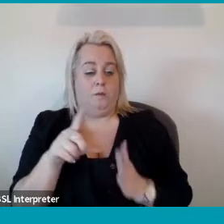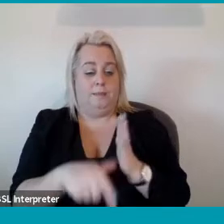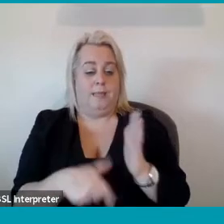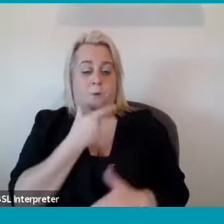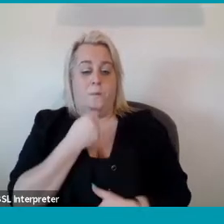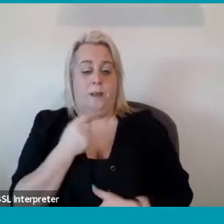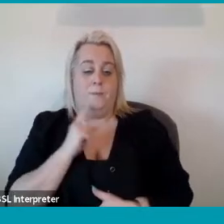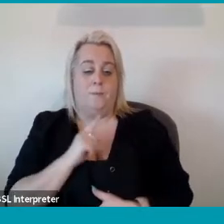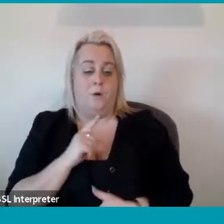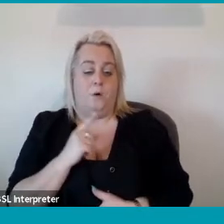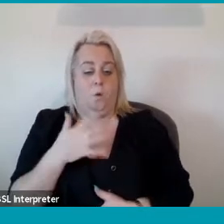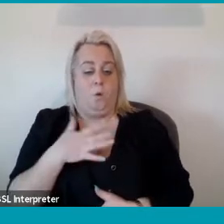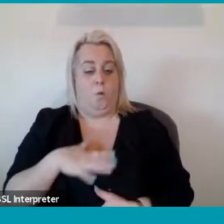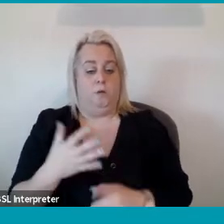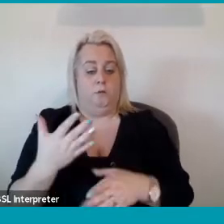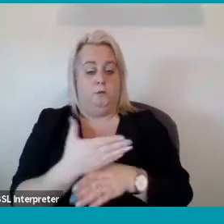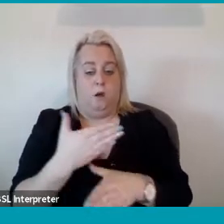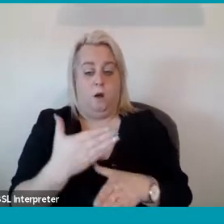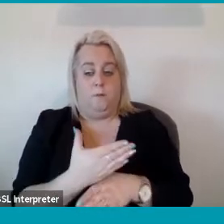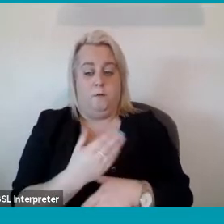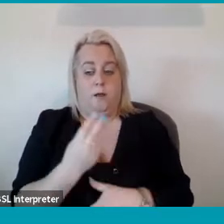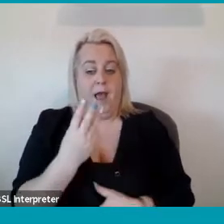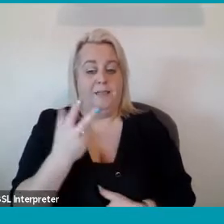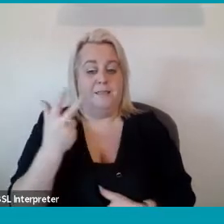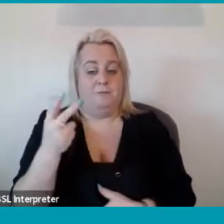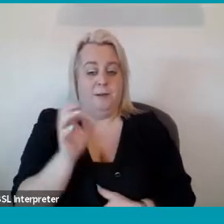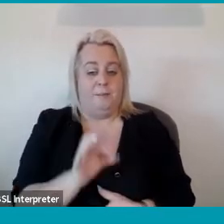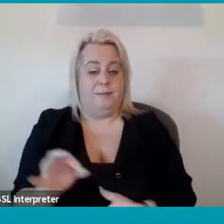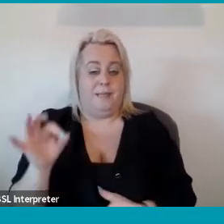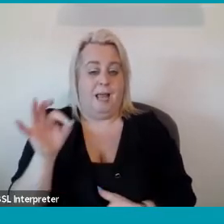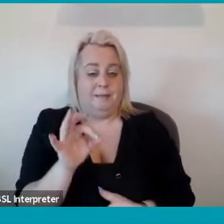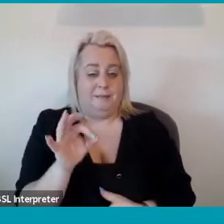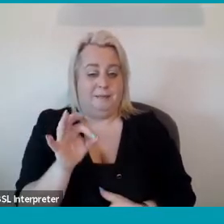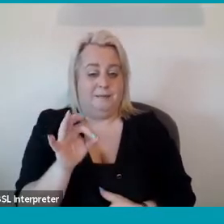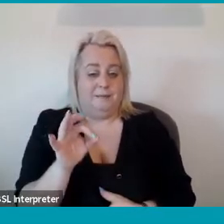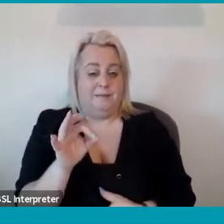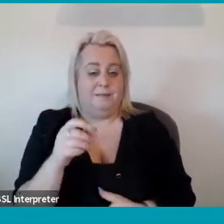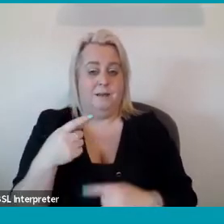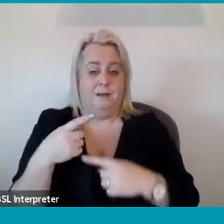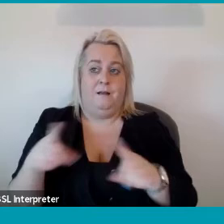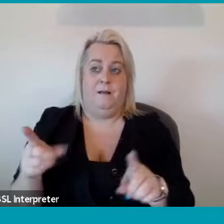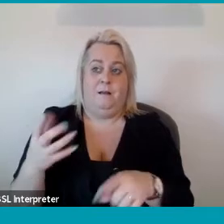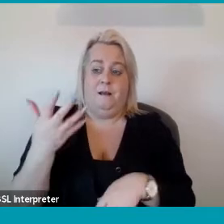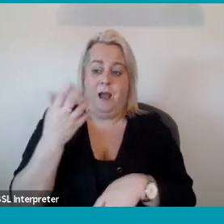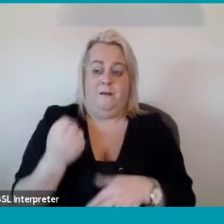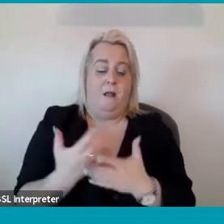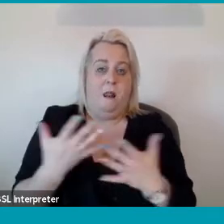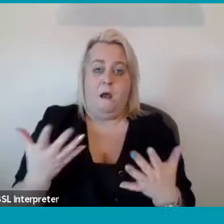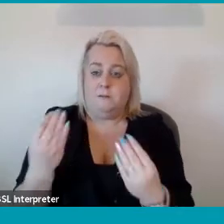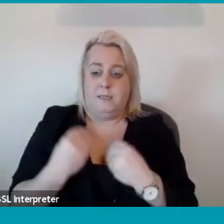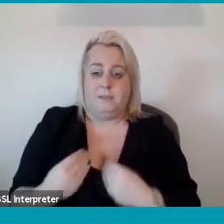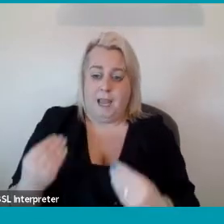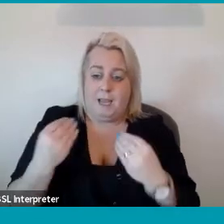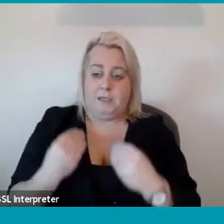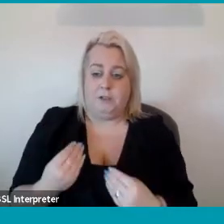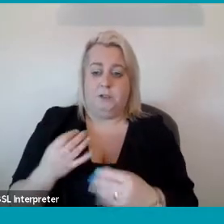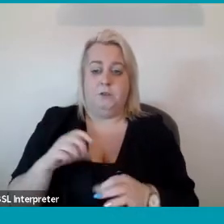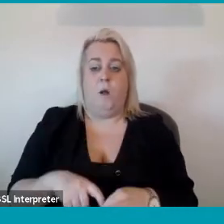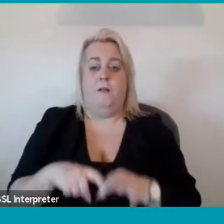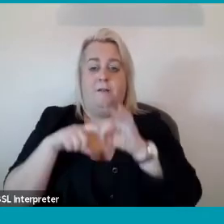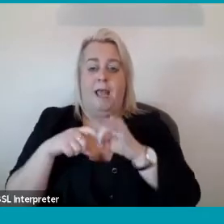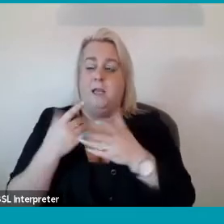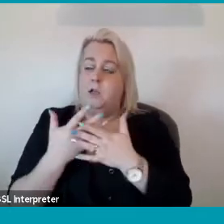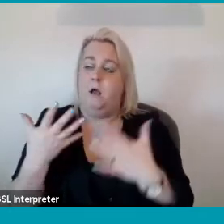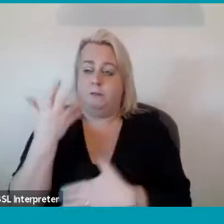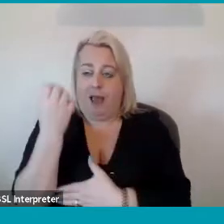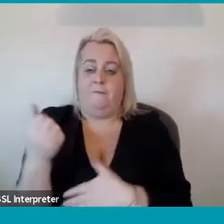83% of disabled candidates who are applying for the job will have had the same diversity of education and qualifications and